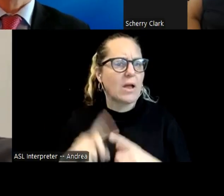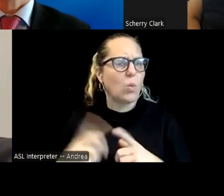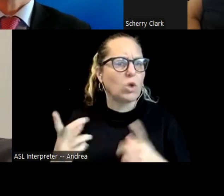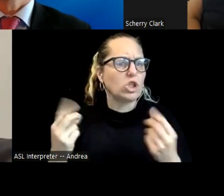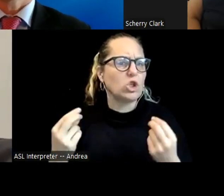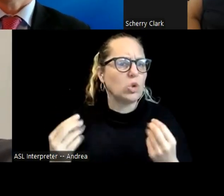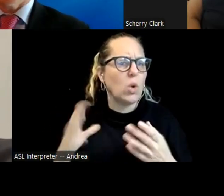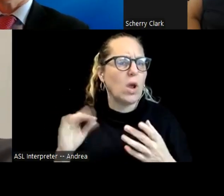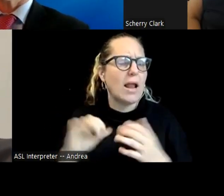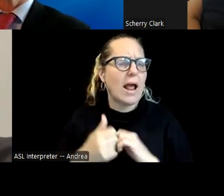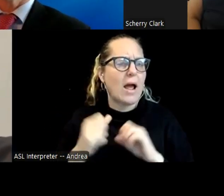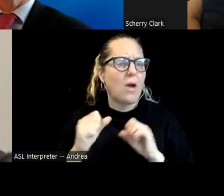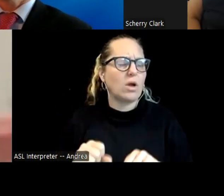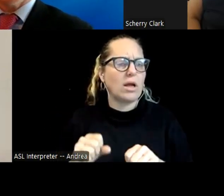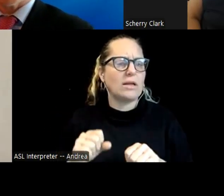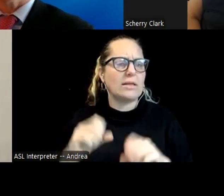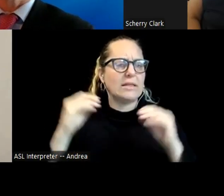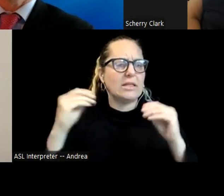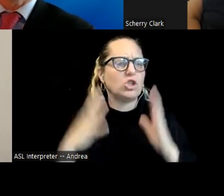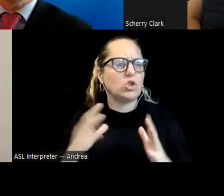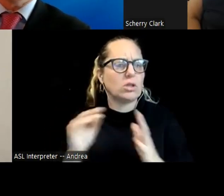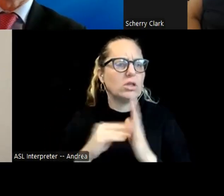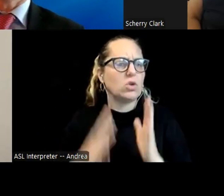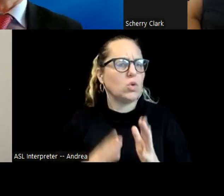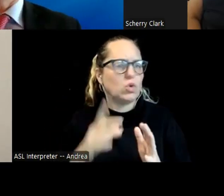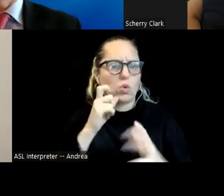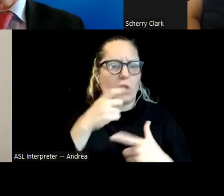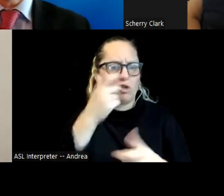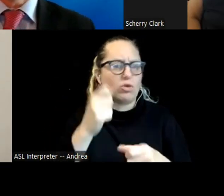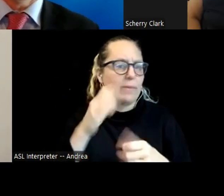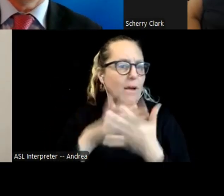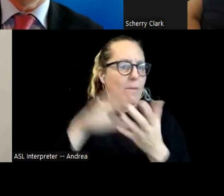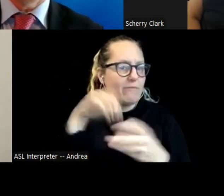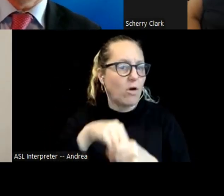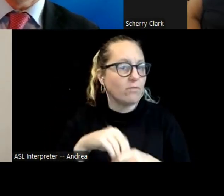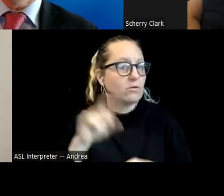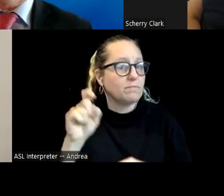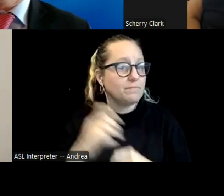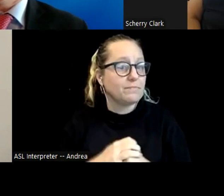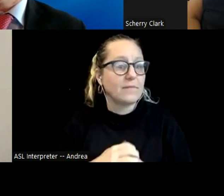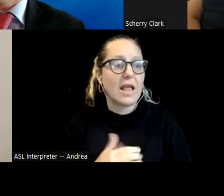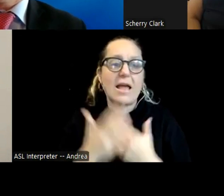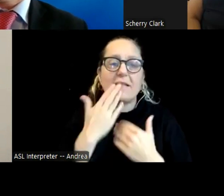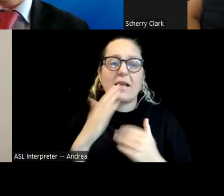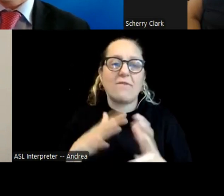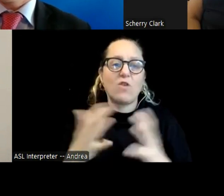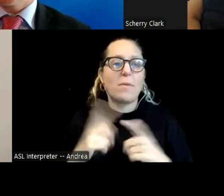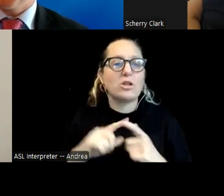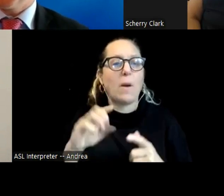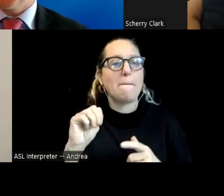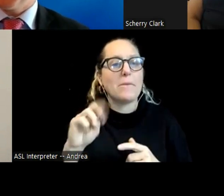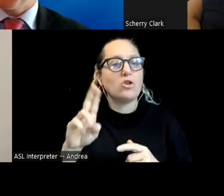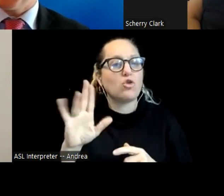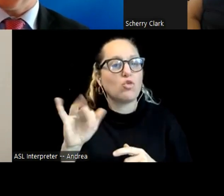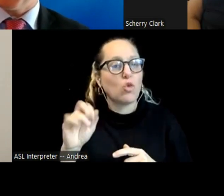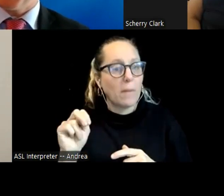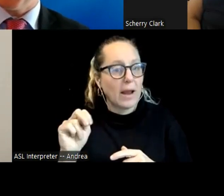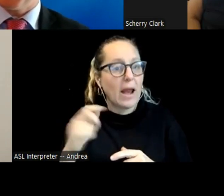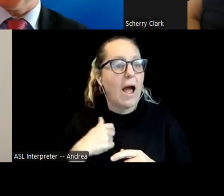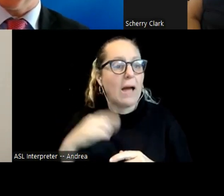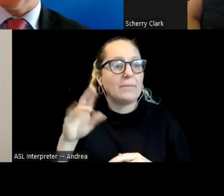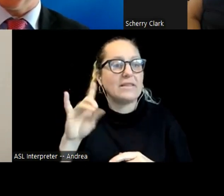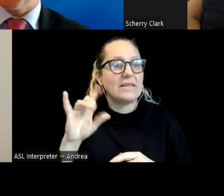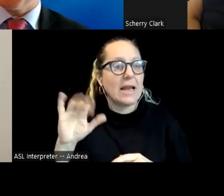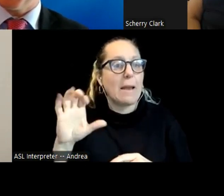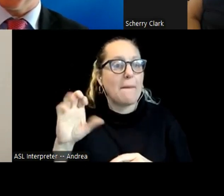and how could teachers and students who are interested get involved? Thank you very much, Mr. Rubin. I am Cindy Beck. I